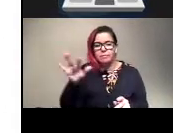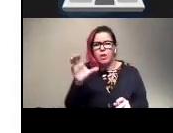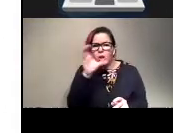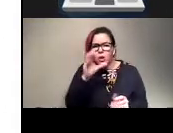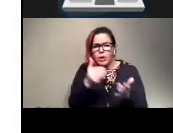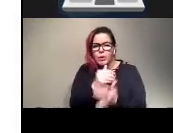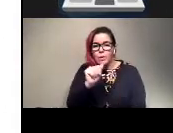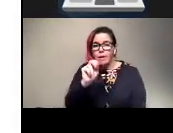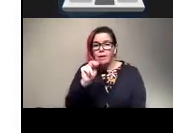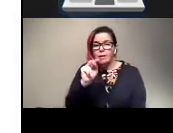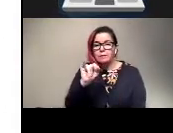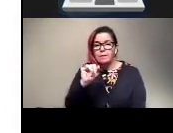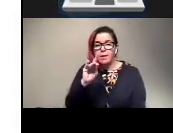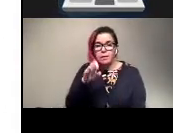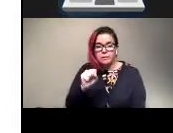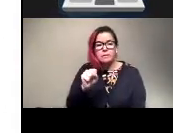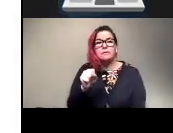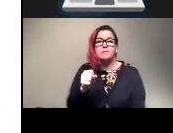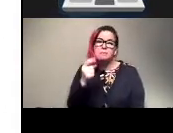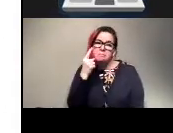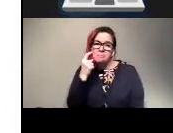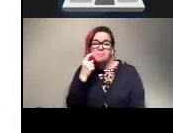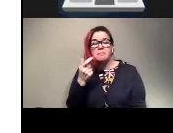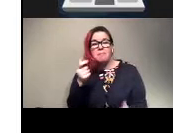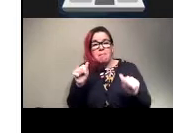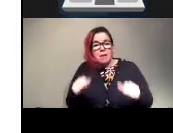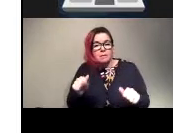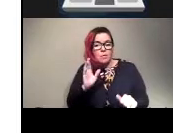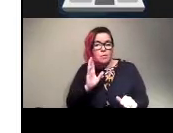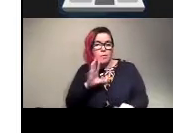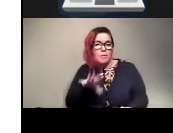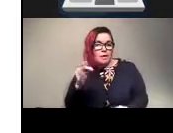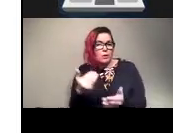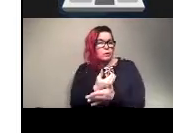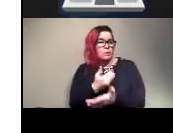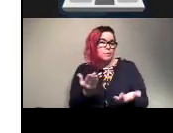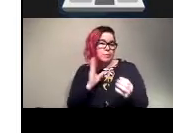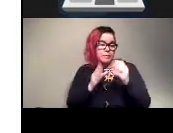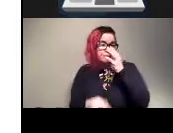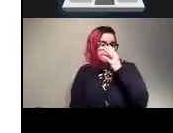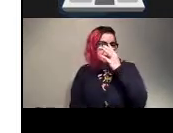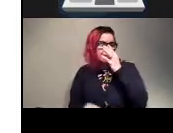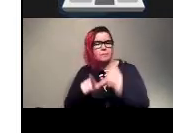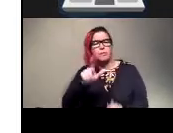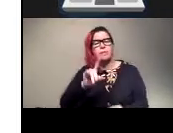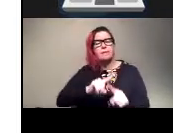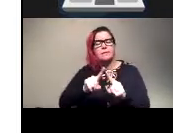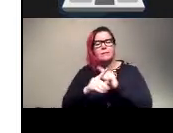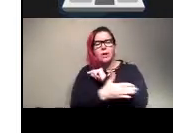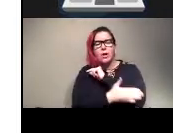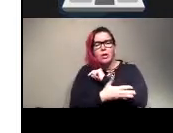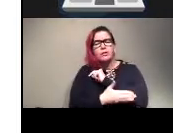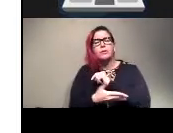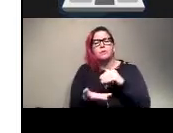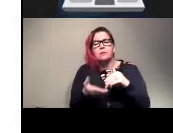antibiotics, we think that there's a big possibility we'll find something new. We have this in about 27 different countries. We're increasing that